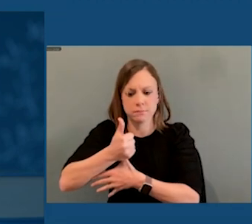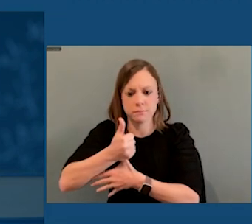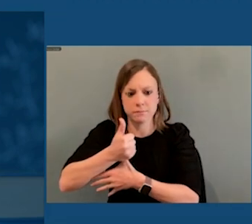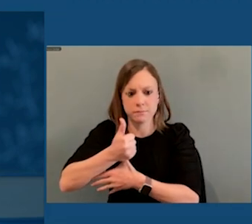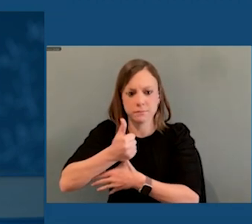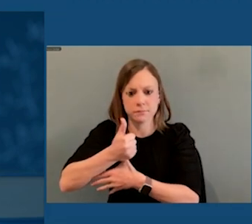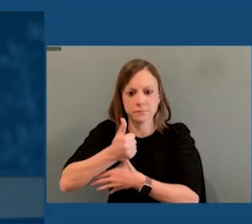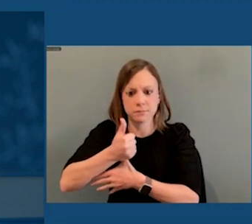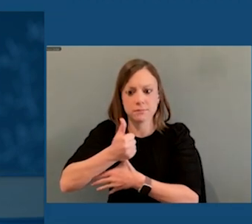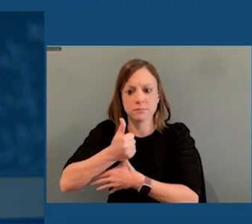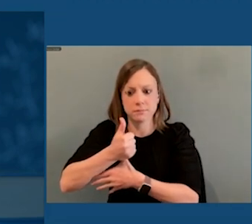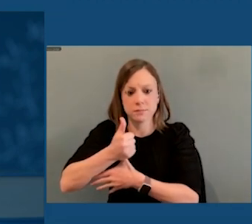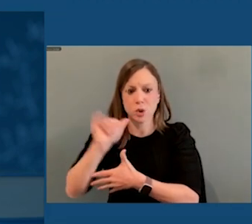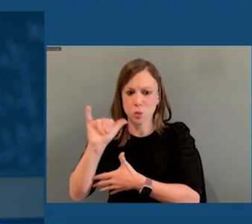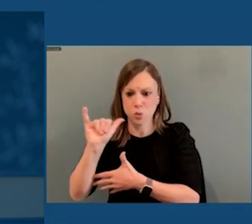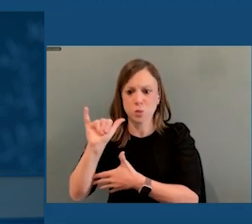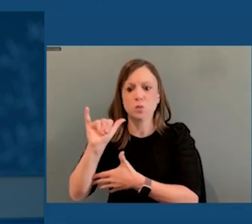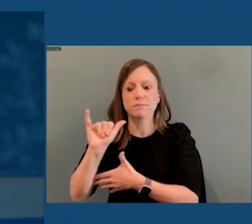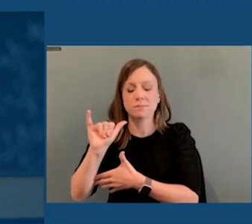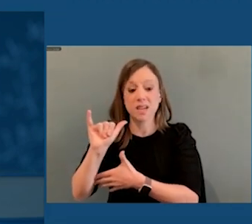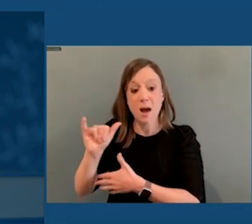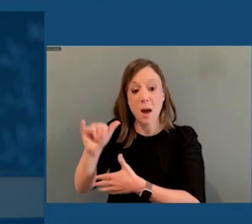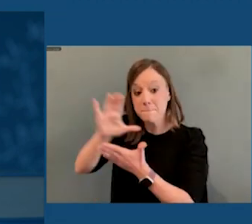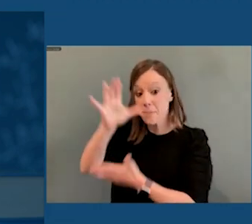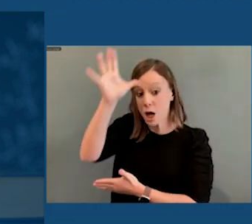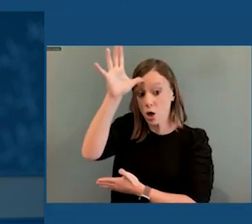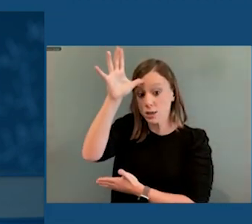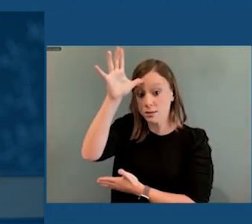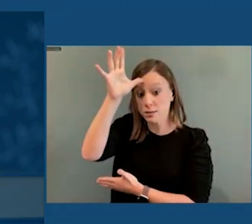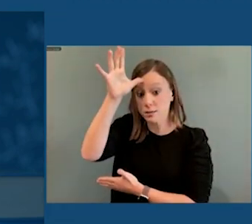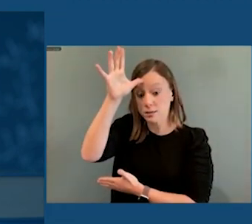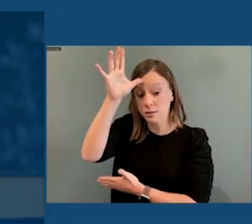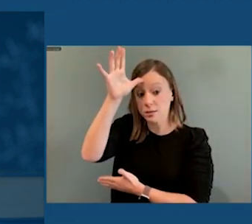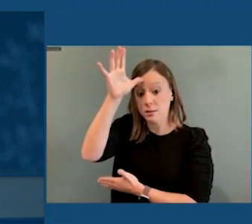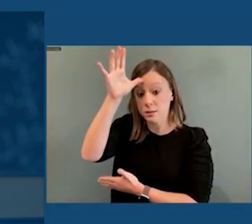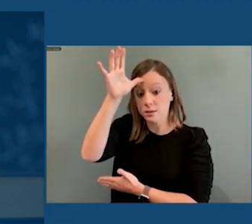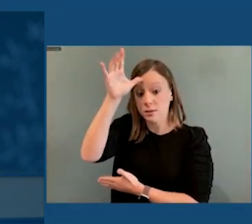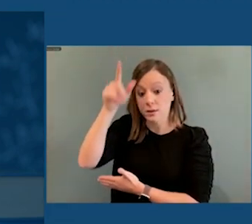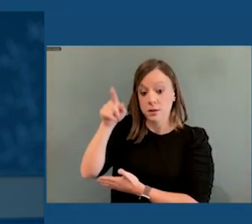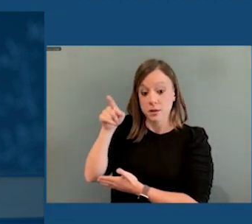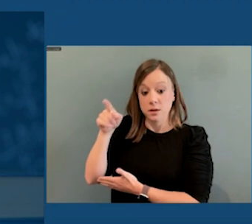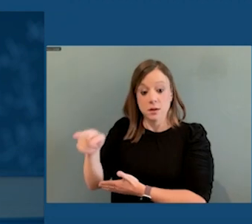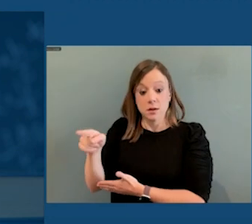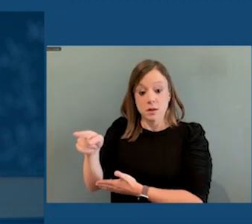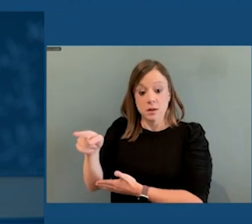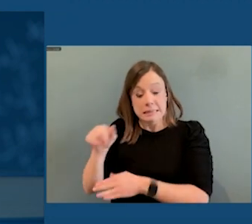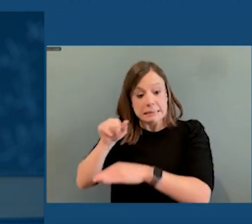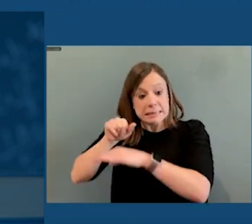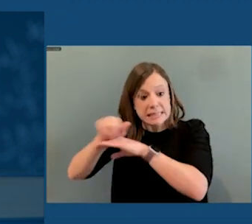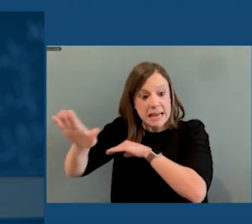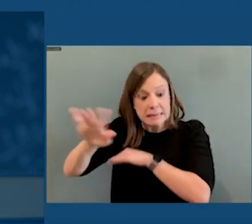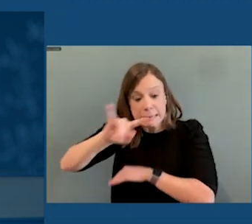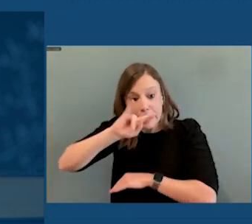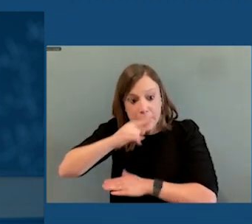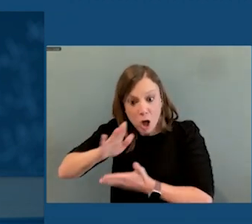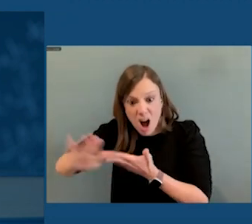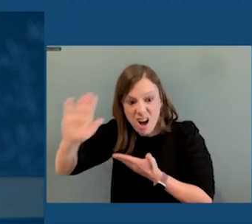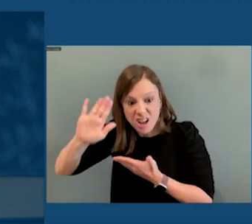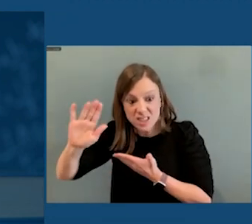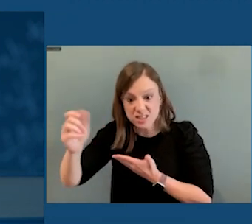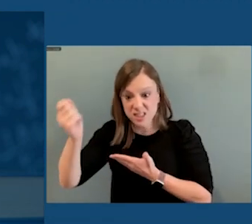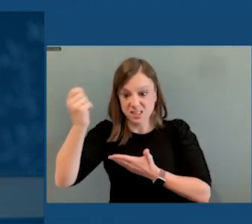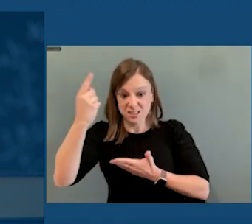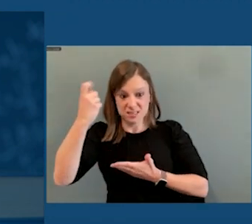especially when what parents want to do, sending their kids to college, collides with the reality of